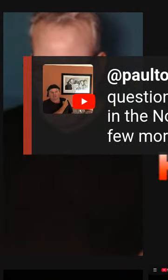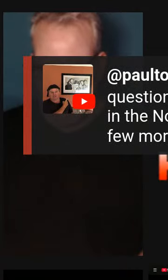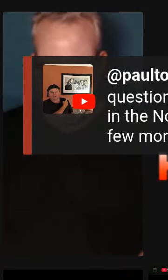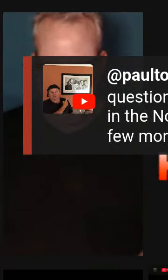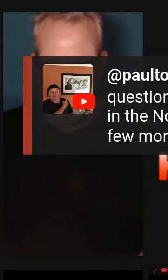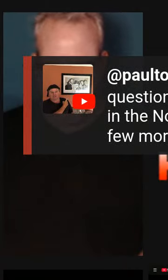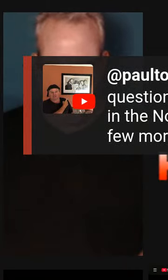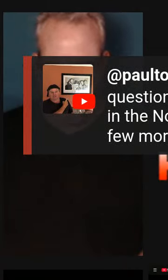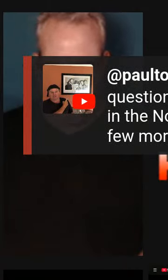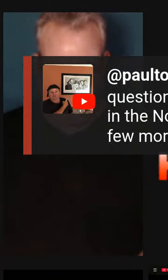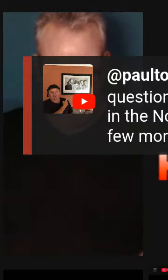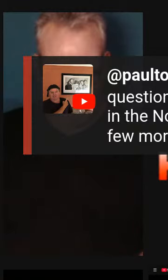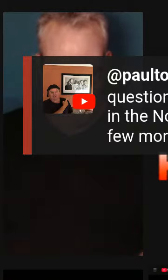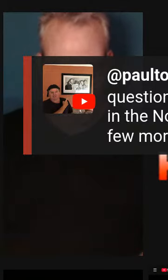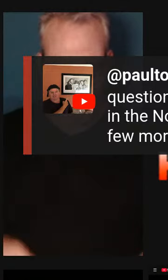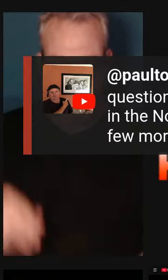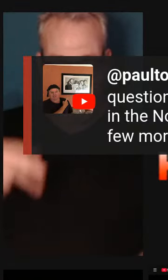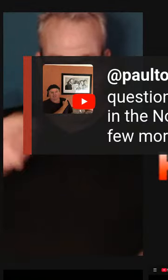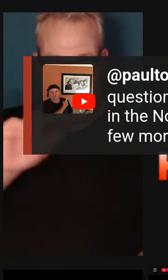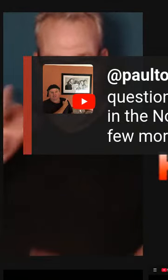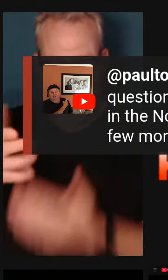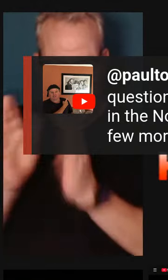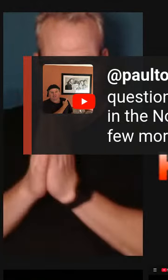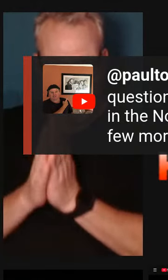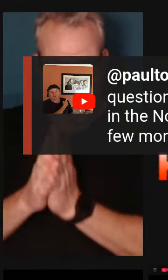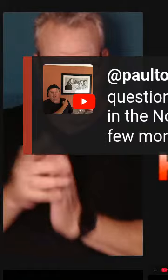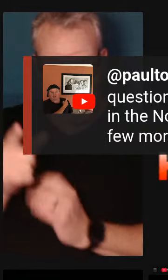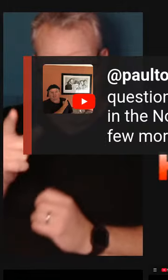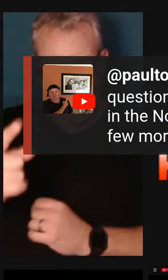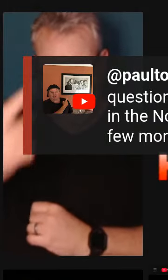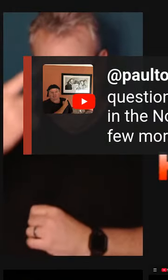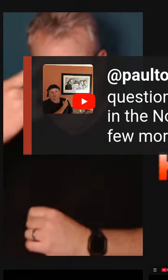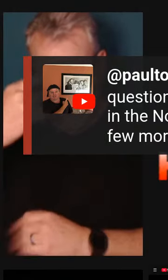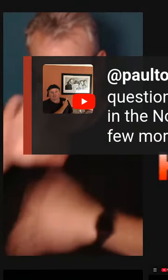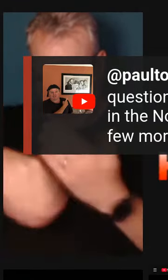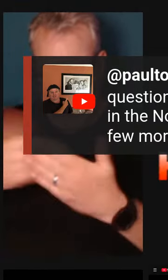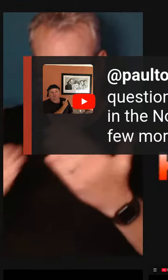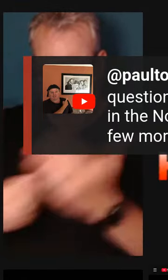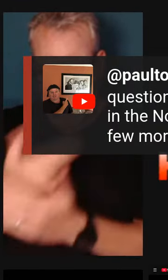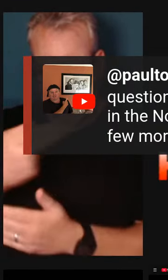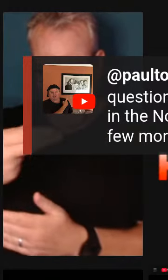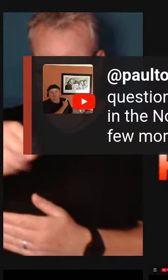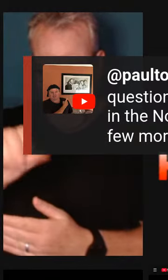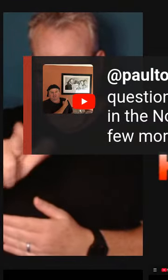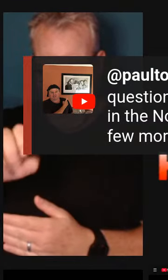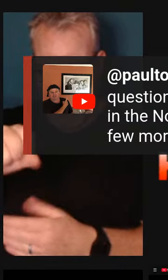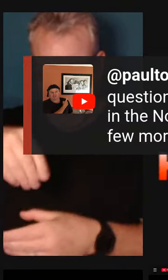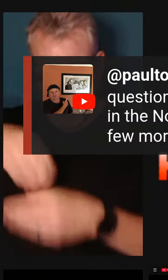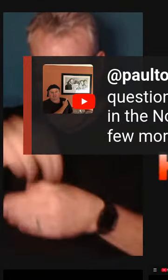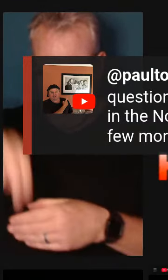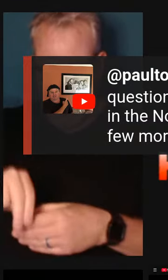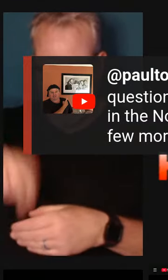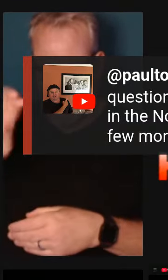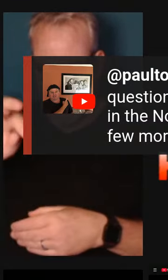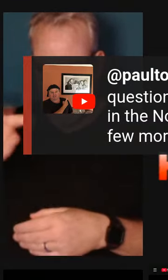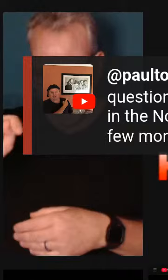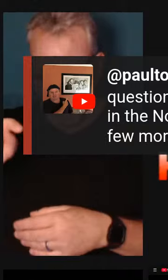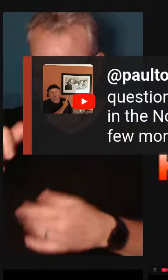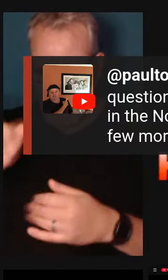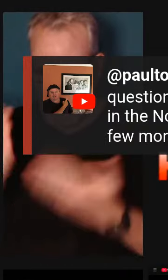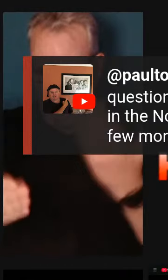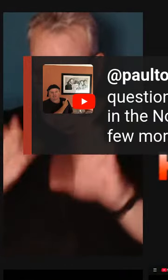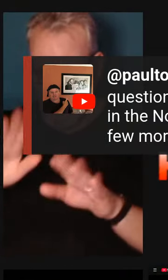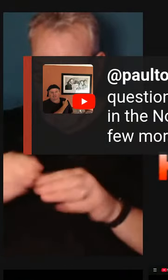Paul asks, do you think with all the new holes in the north vent, it might blow open within a few more episodes?